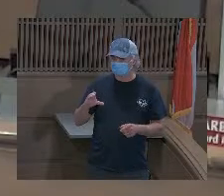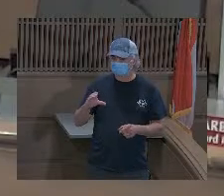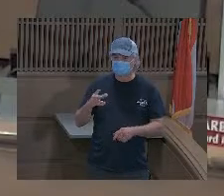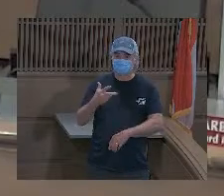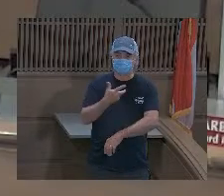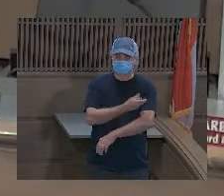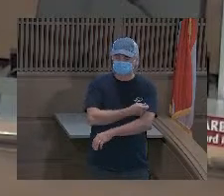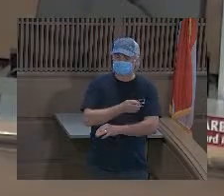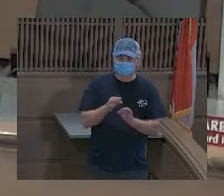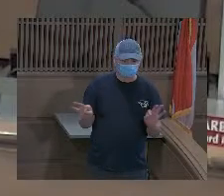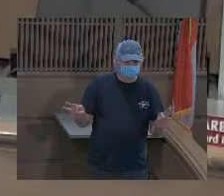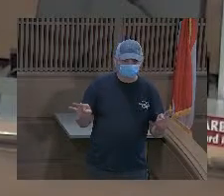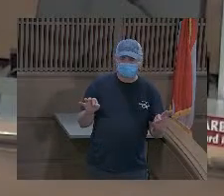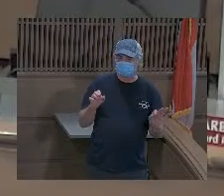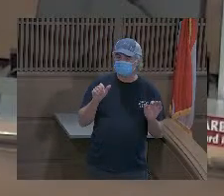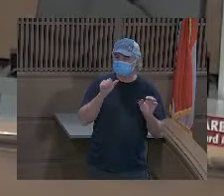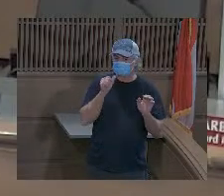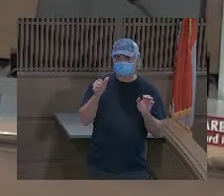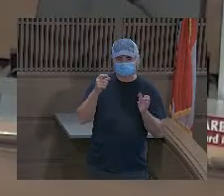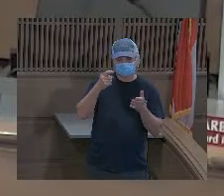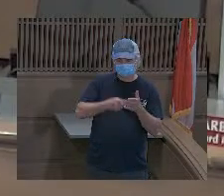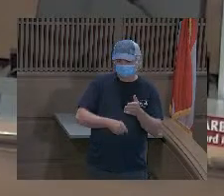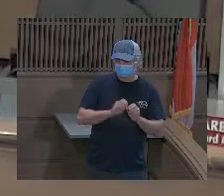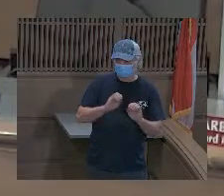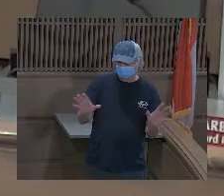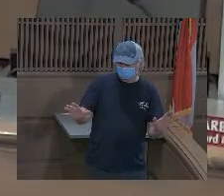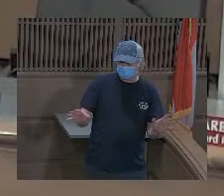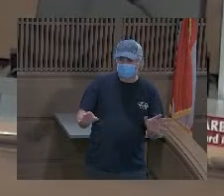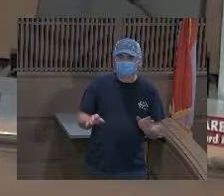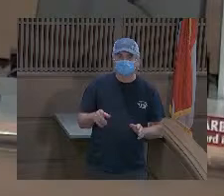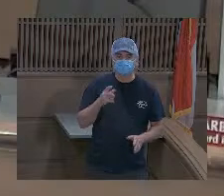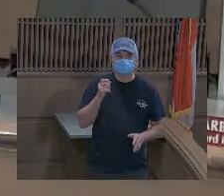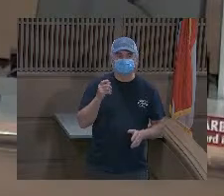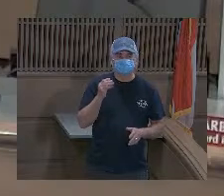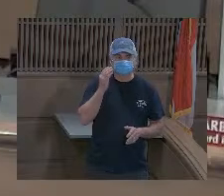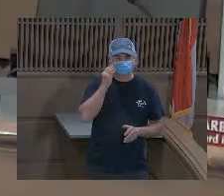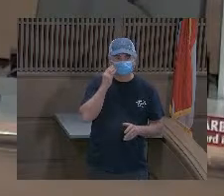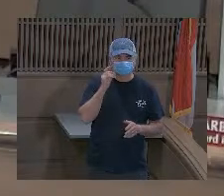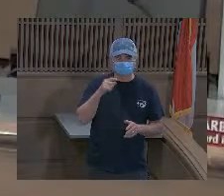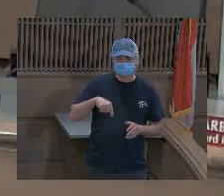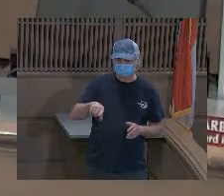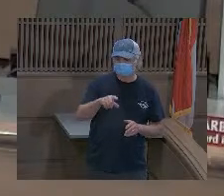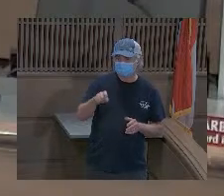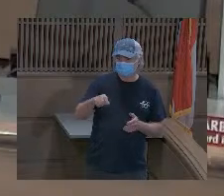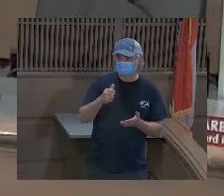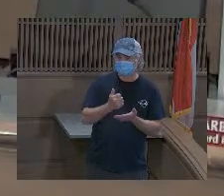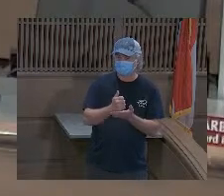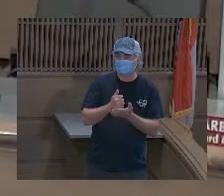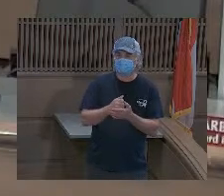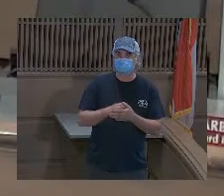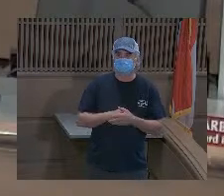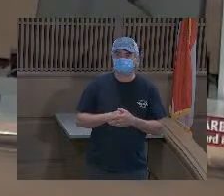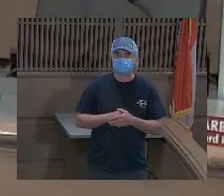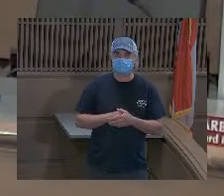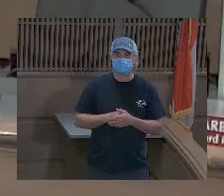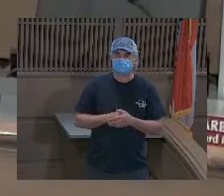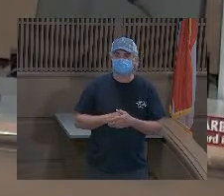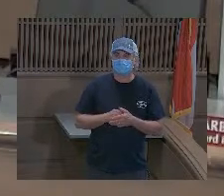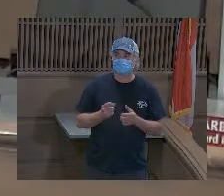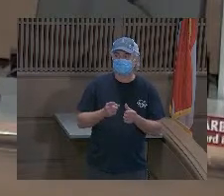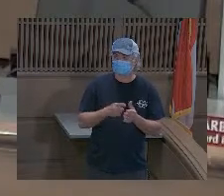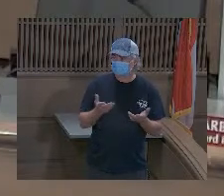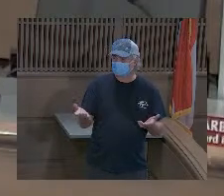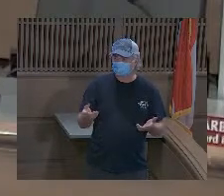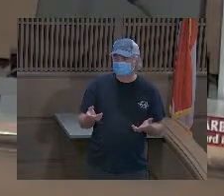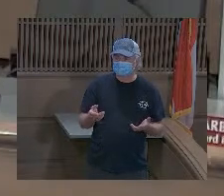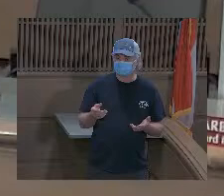You would not be receiving a bill, because we know that it helps. The first line thing should be get